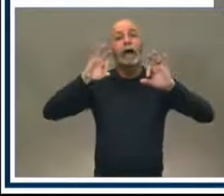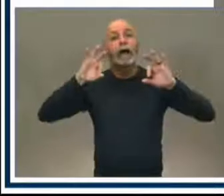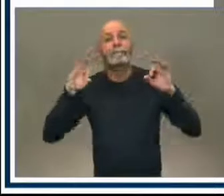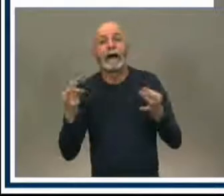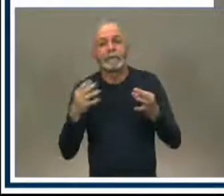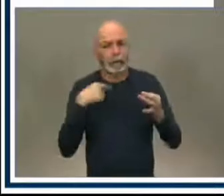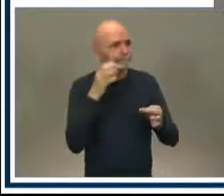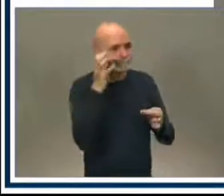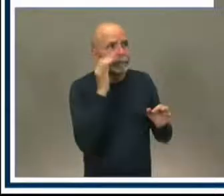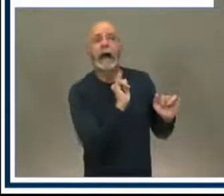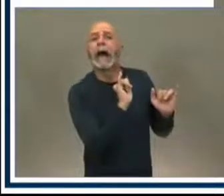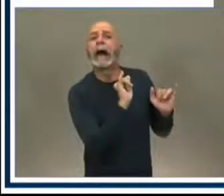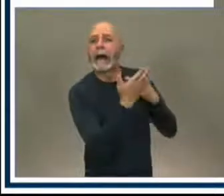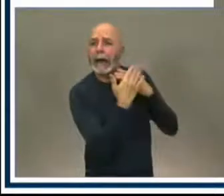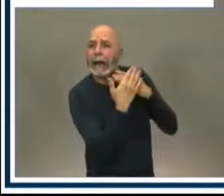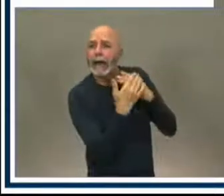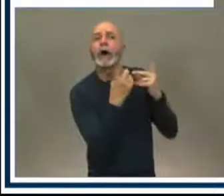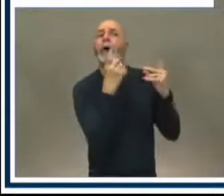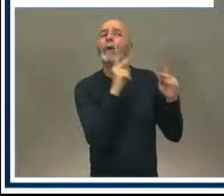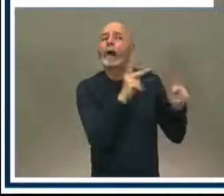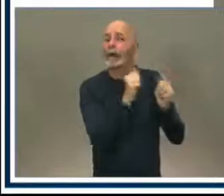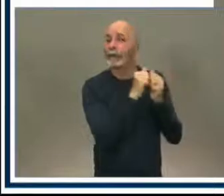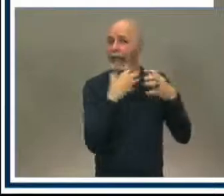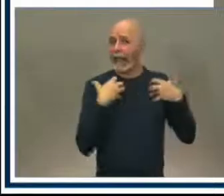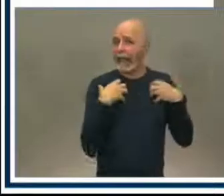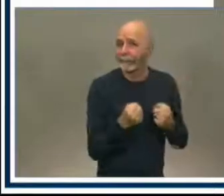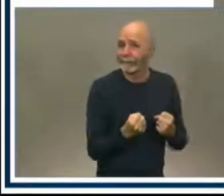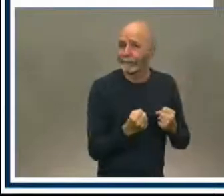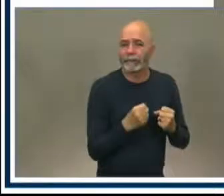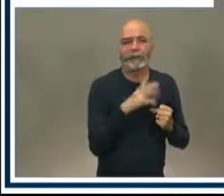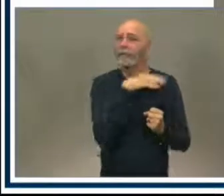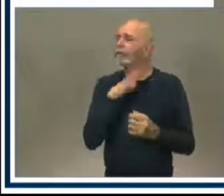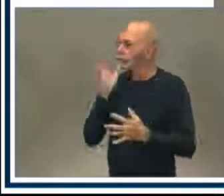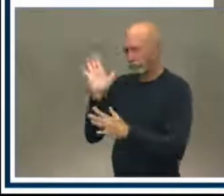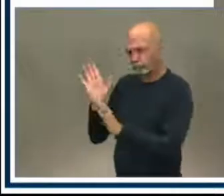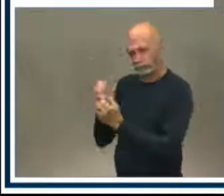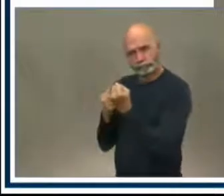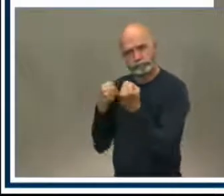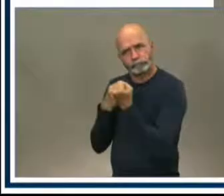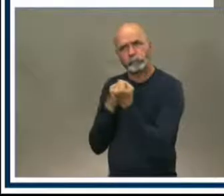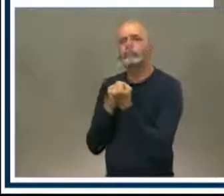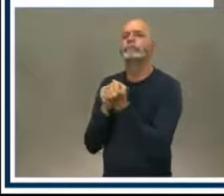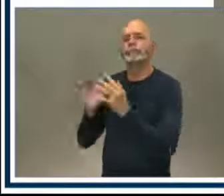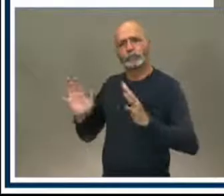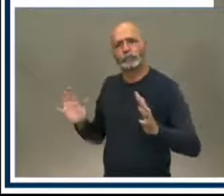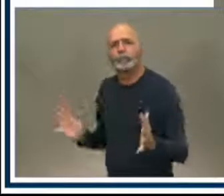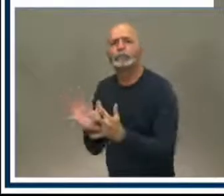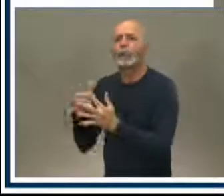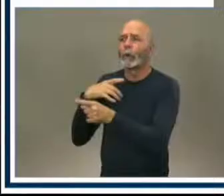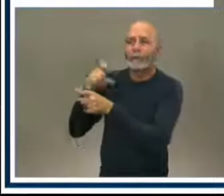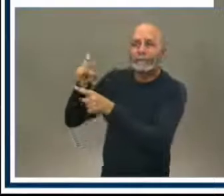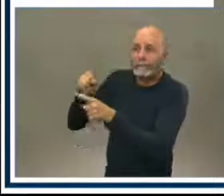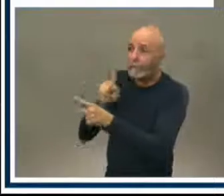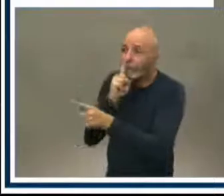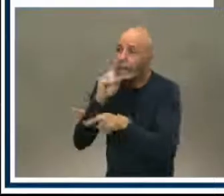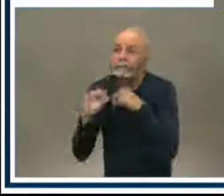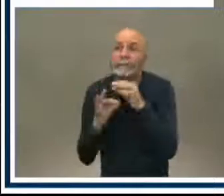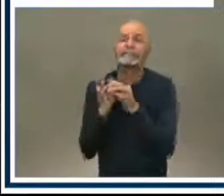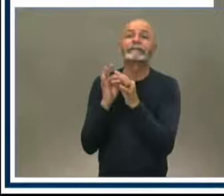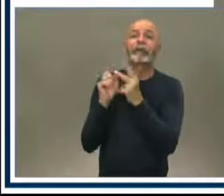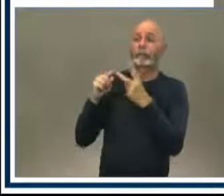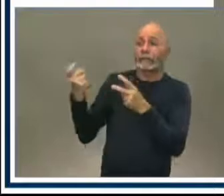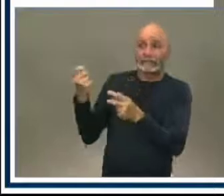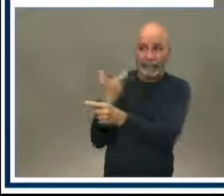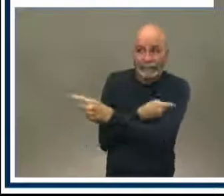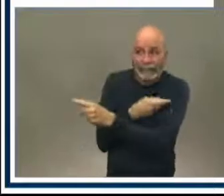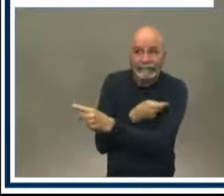And again, we're supporting those communities with enhanced opportunities for testing and vaccination